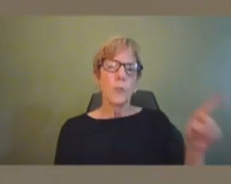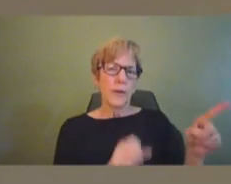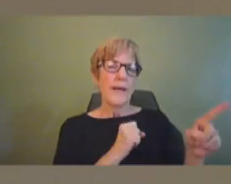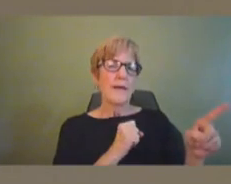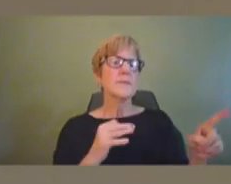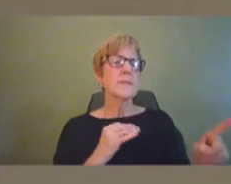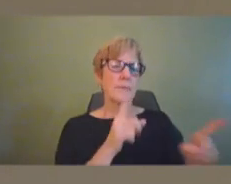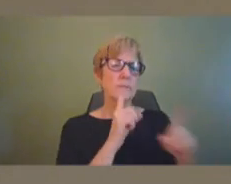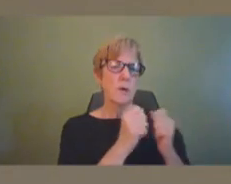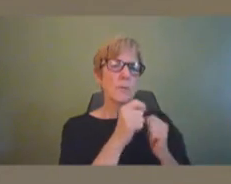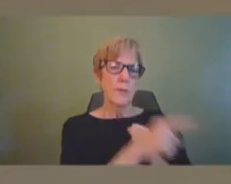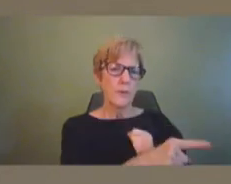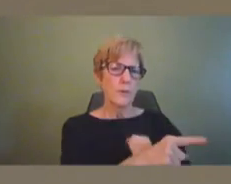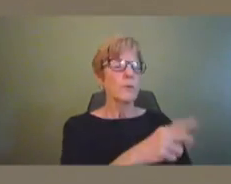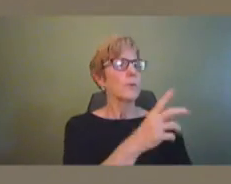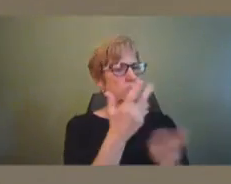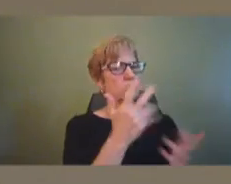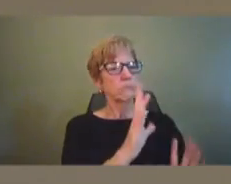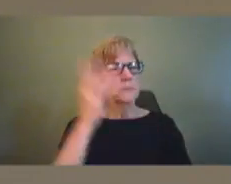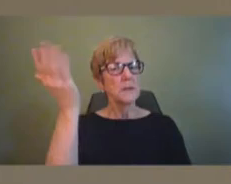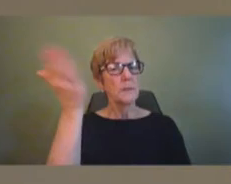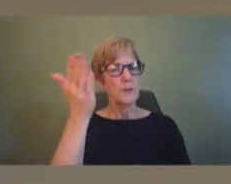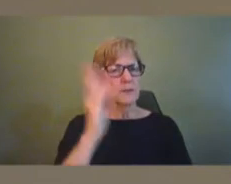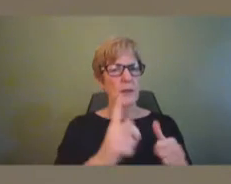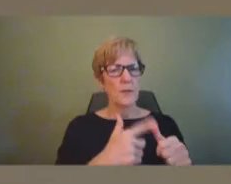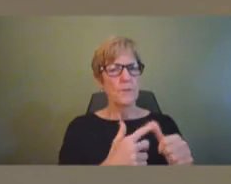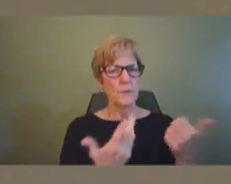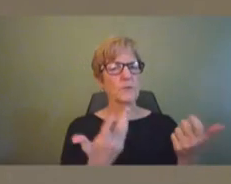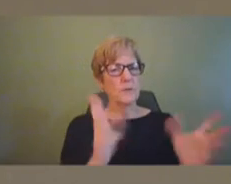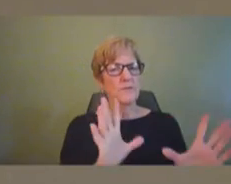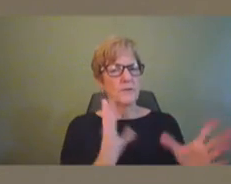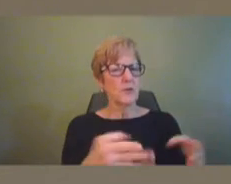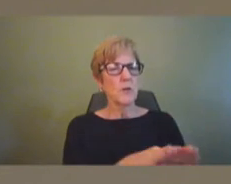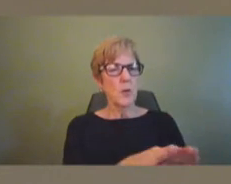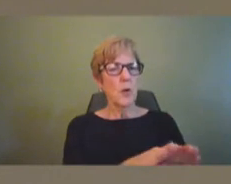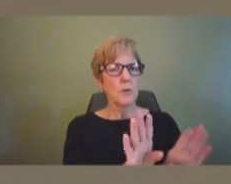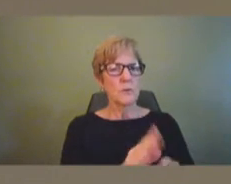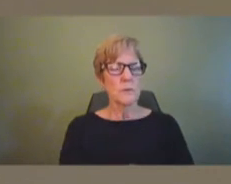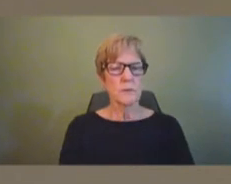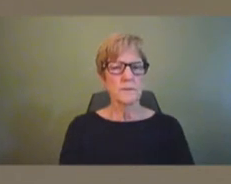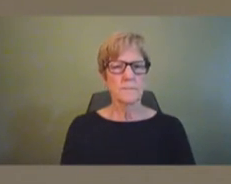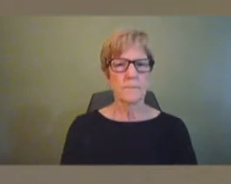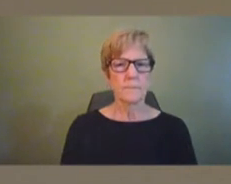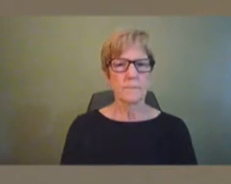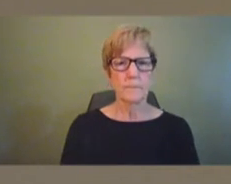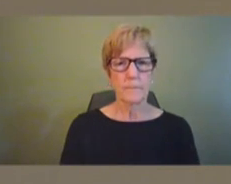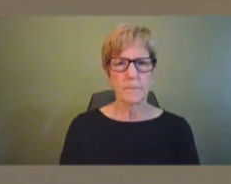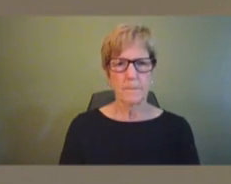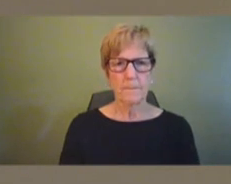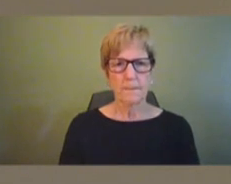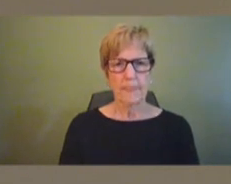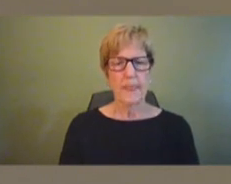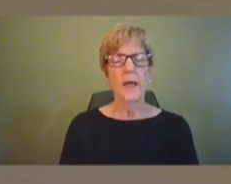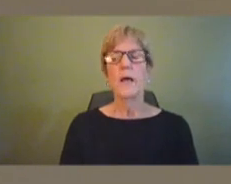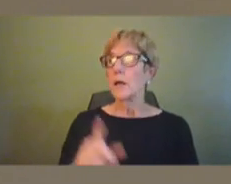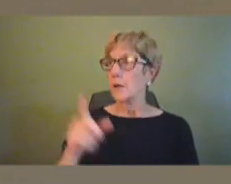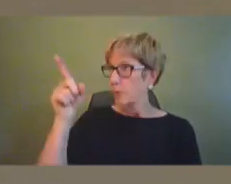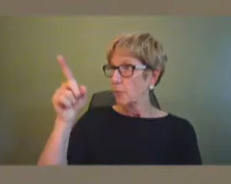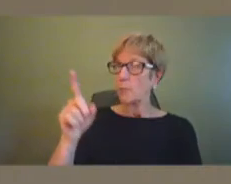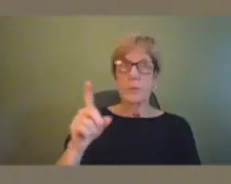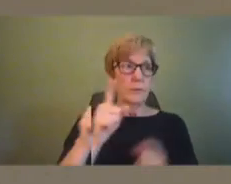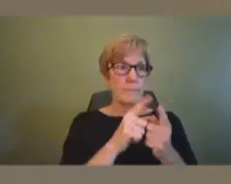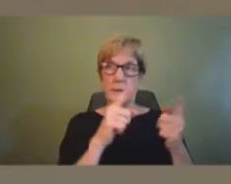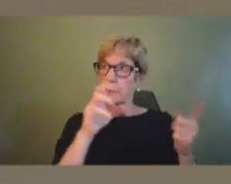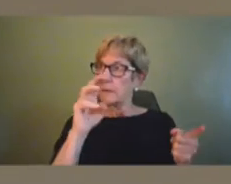he did the presentation on the first one so if you would V if you would um meet with Miss simira